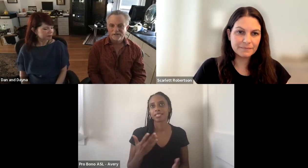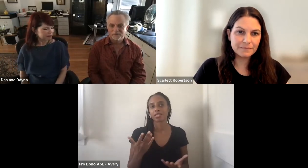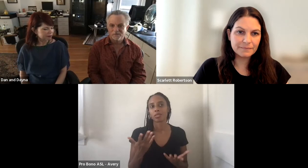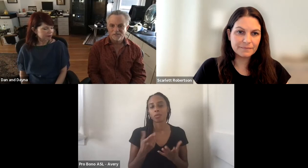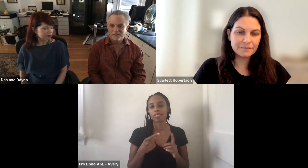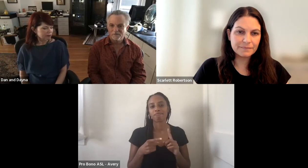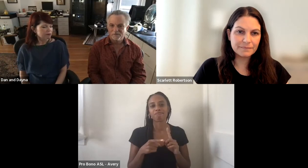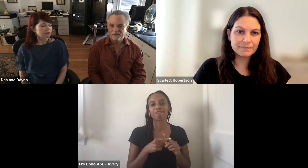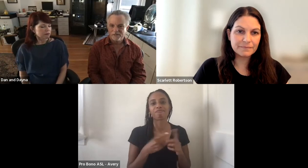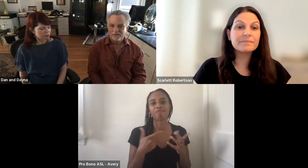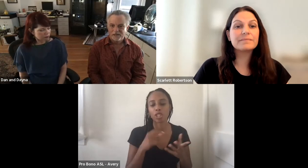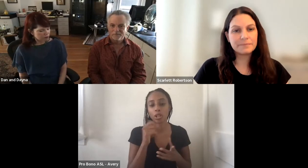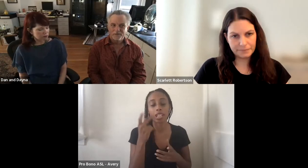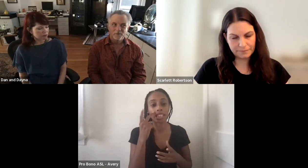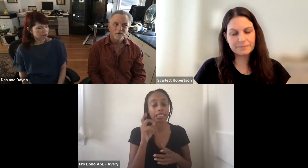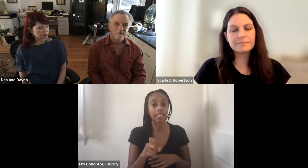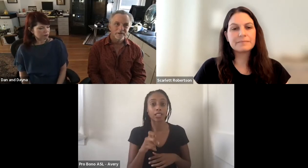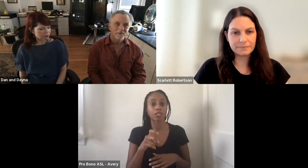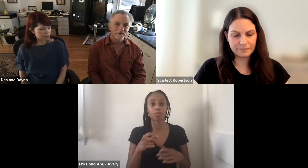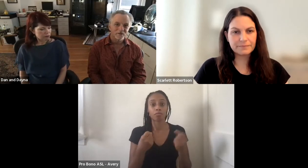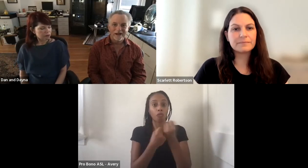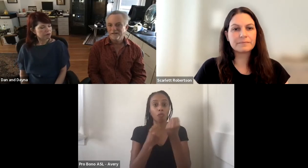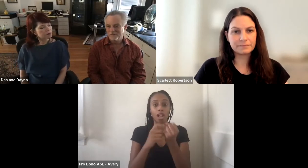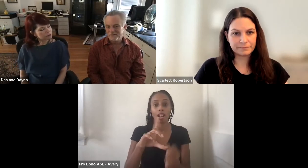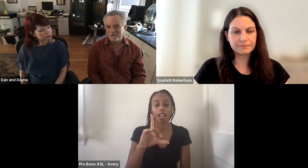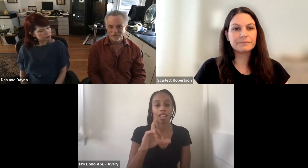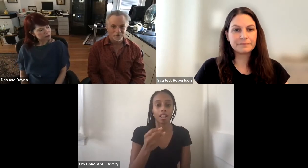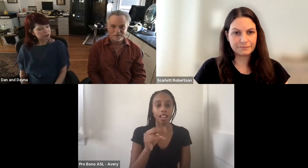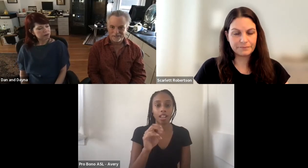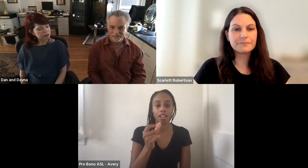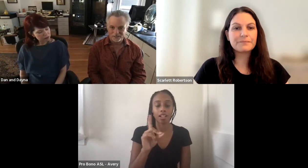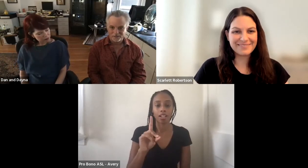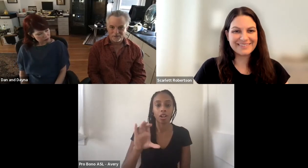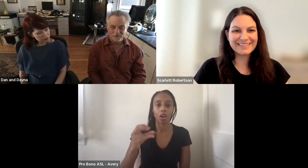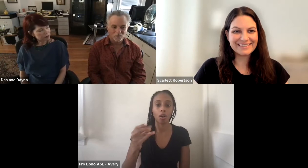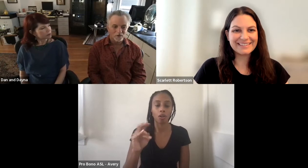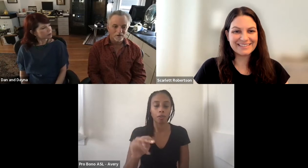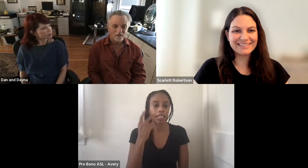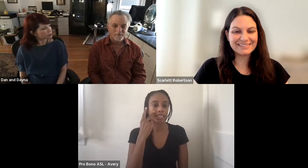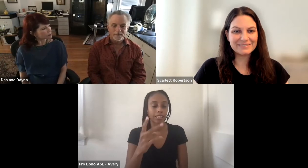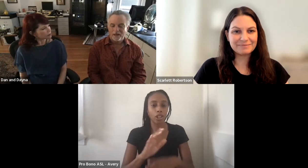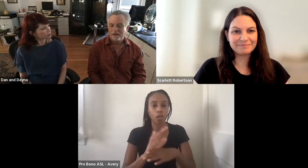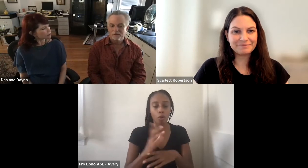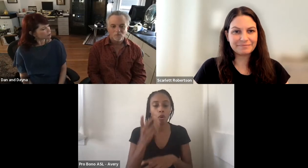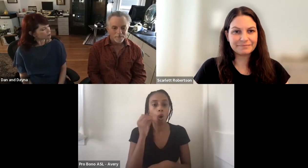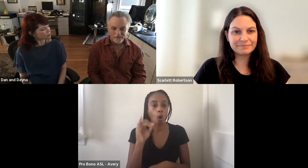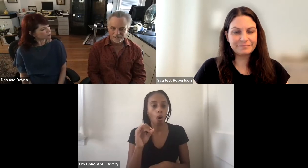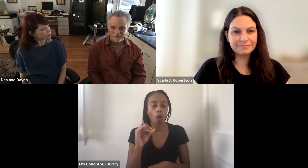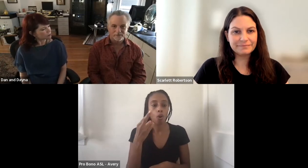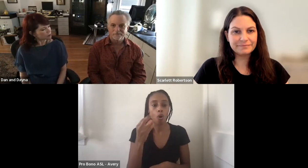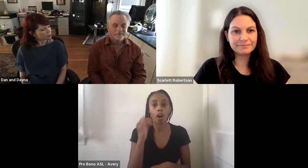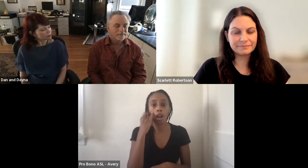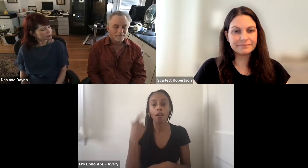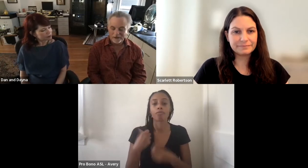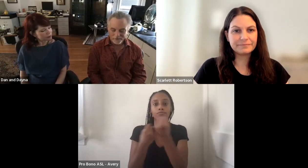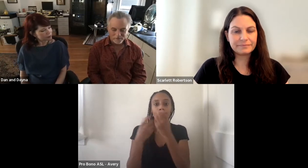Cohen fan to see the movie. And people who have either been dragged to the movie by someone who really likes Leonard Cohen or went because they've